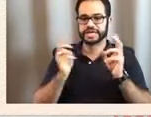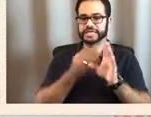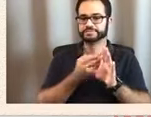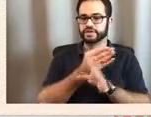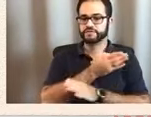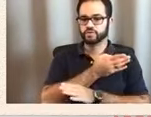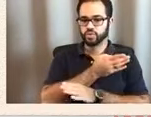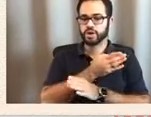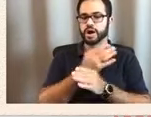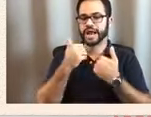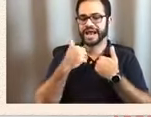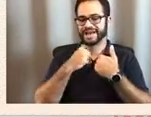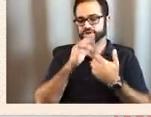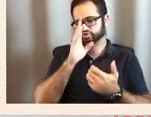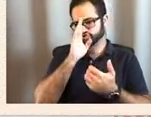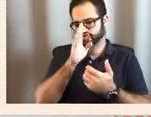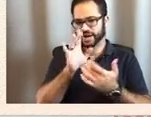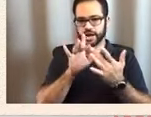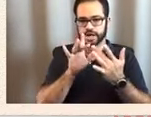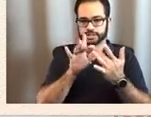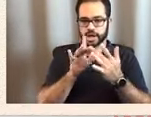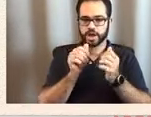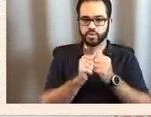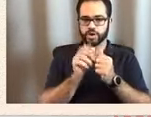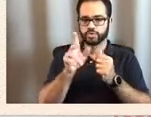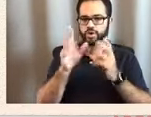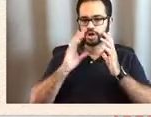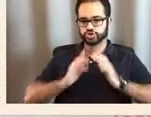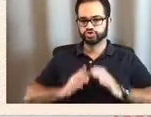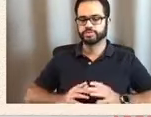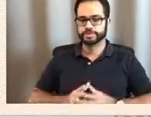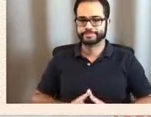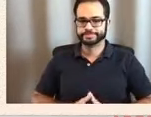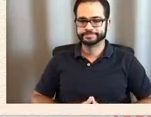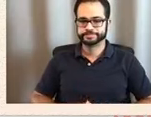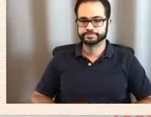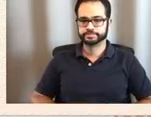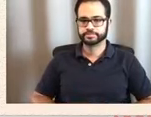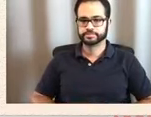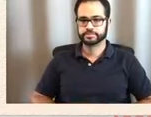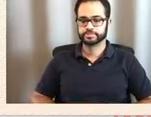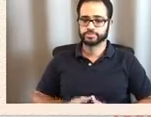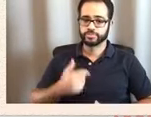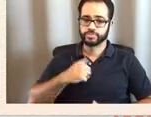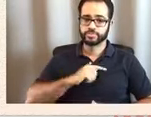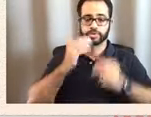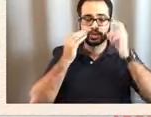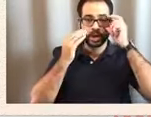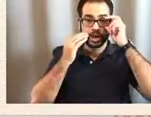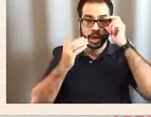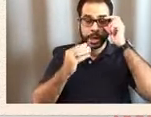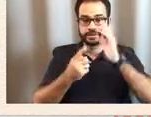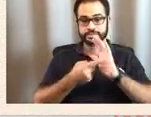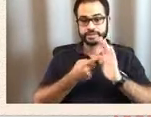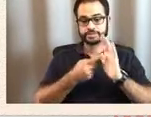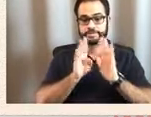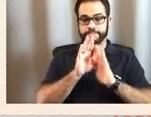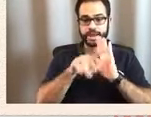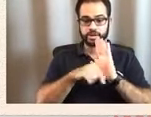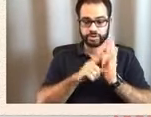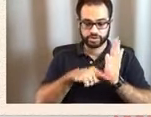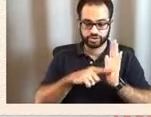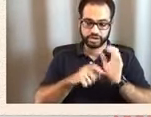direct contact with your loved one, the consumer. As we all know, sometimes background screenings can take a little